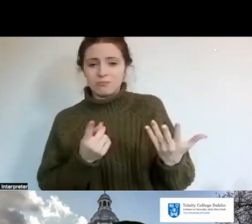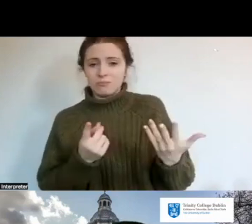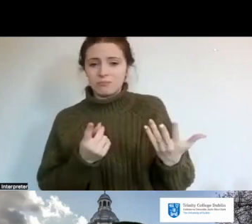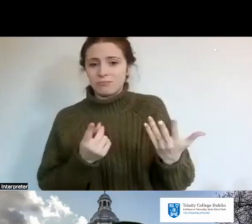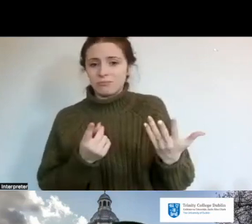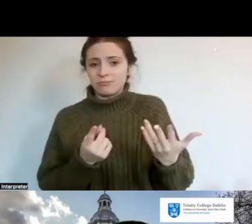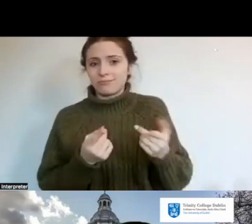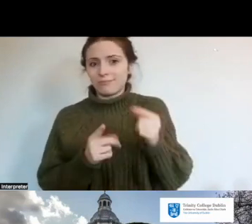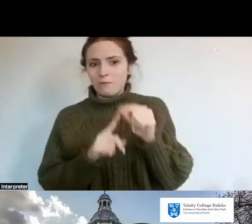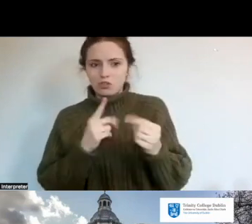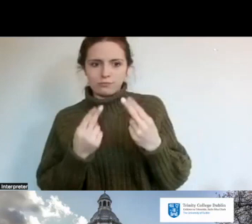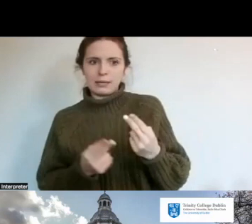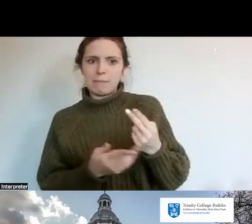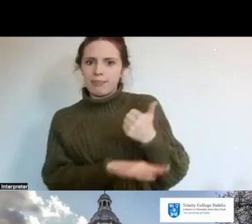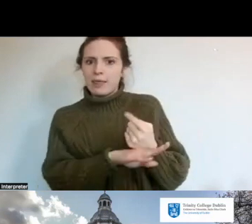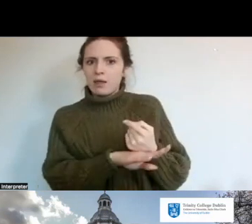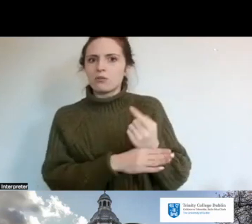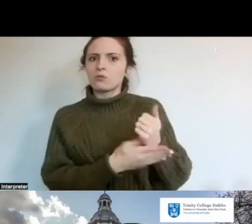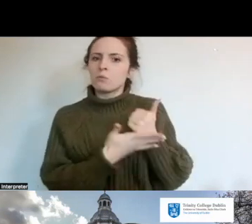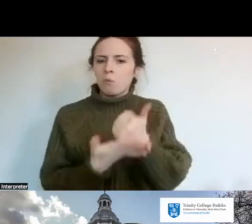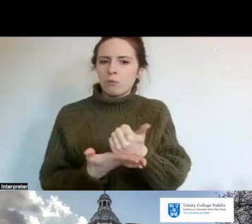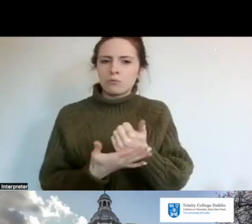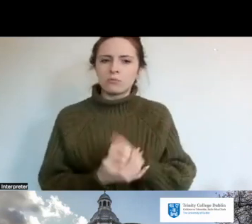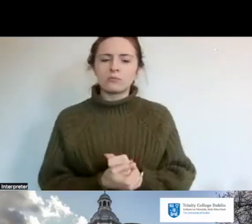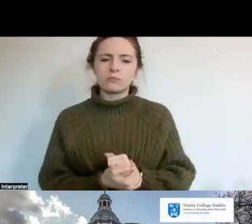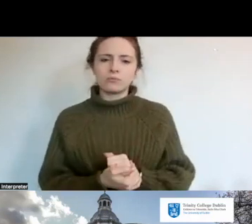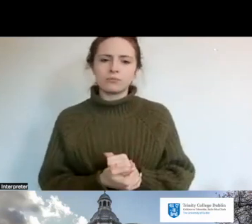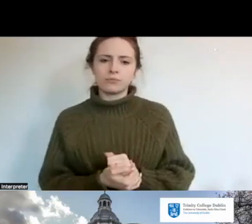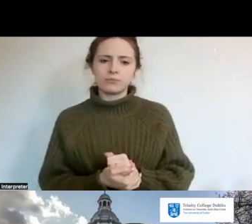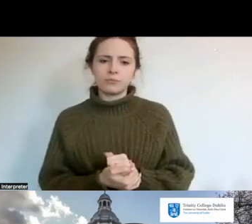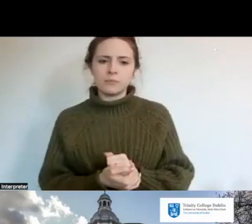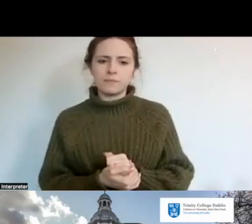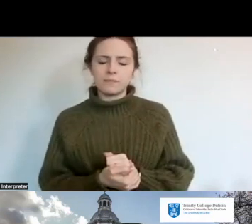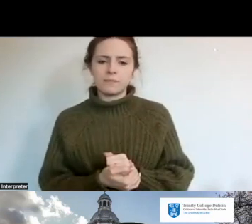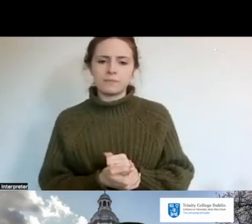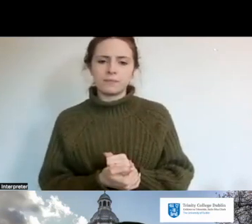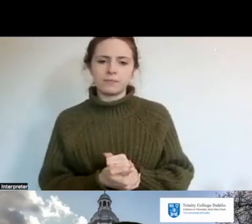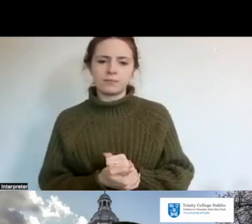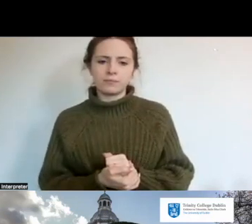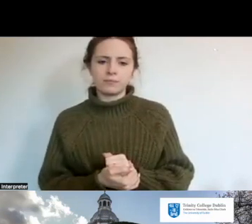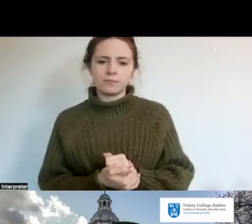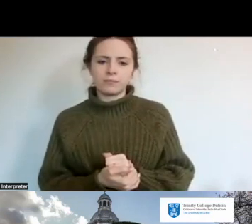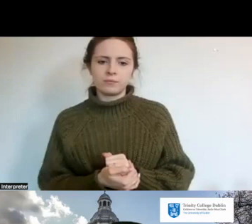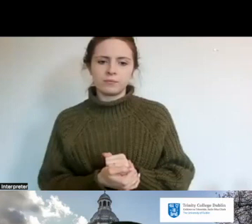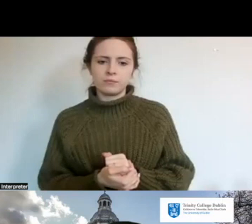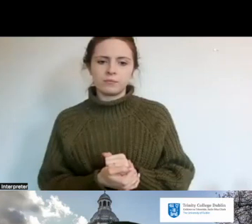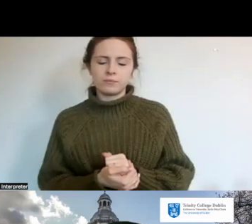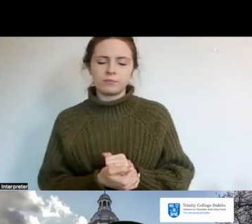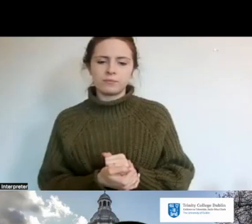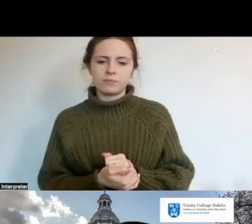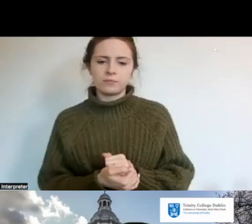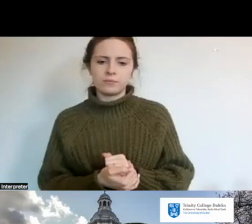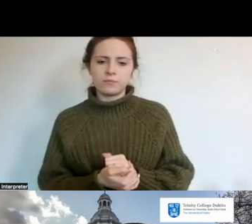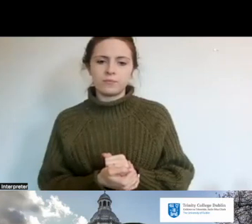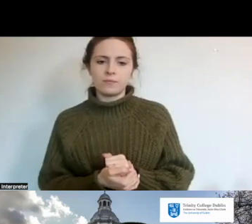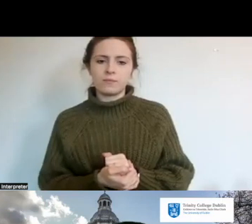who need to be in place to support. The workforce needs to be configurable around the needs of the